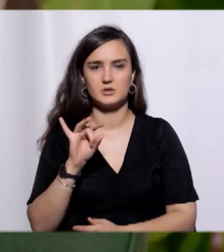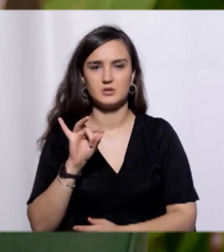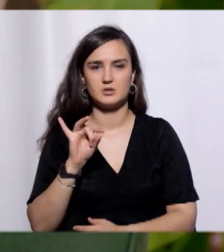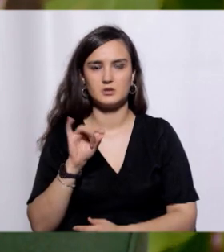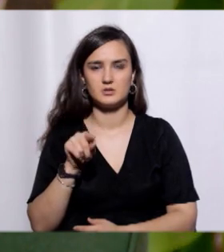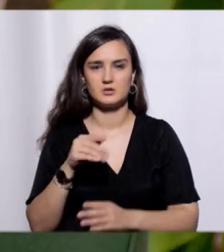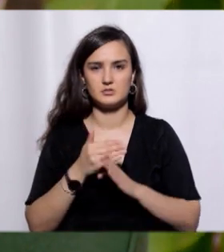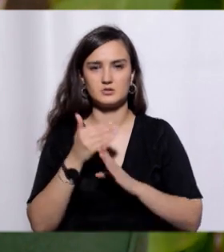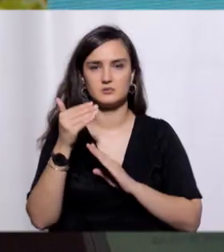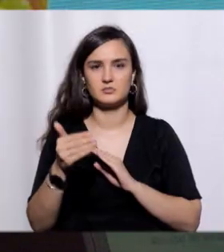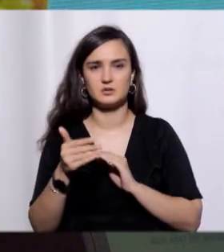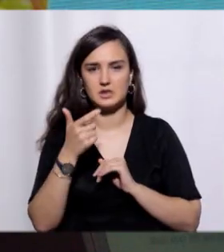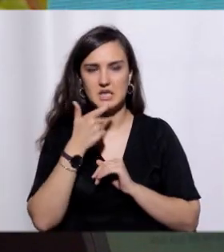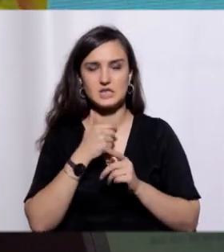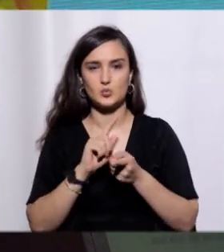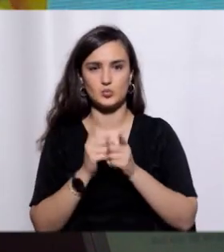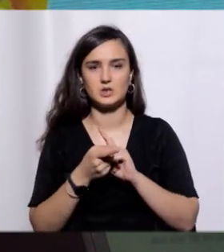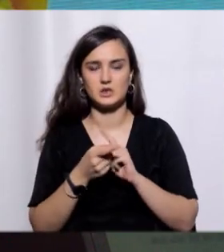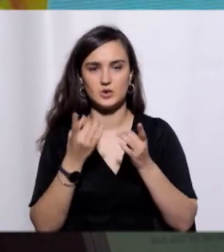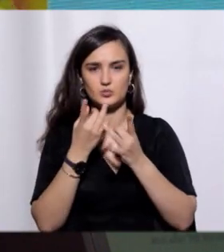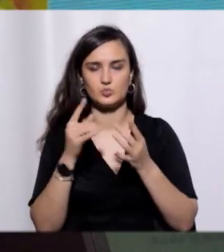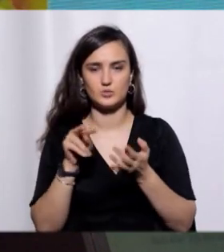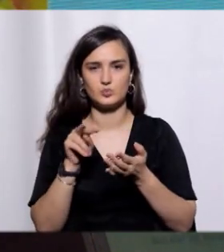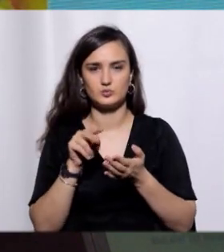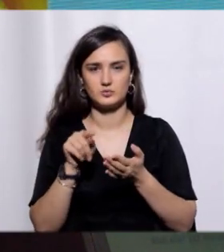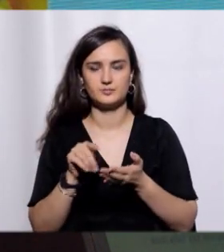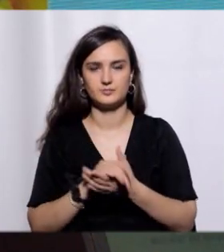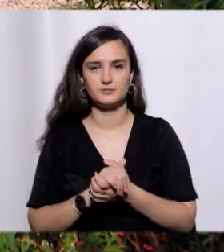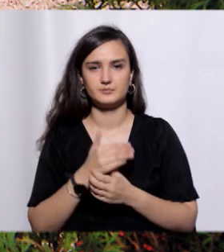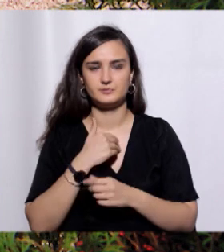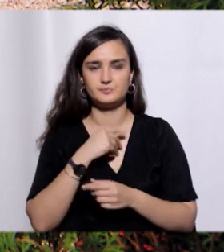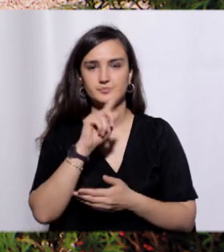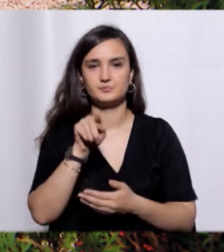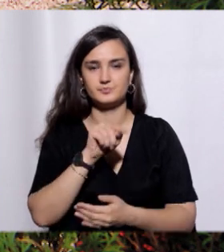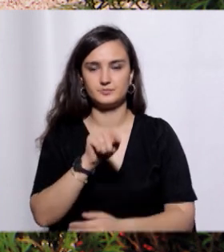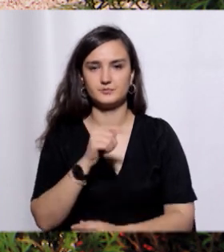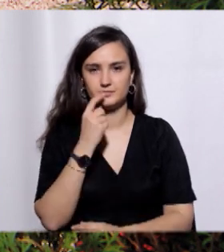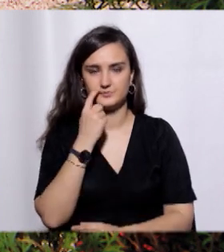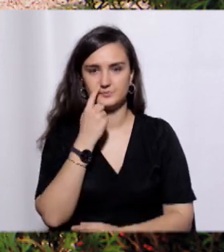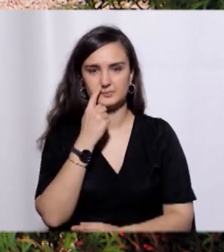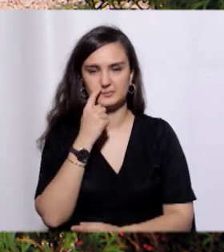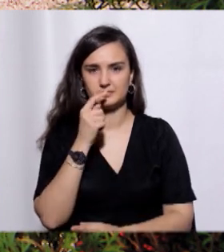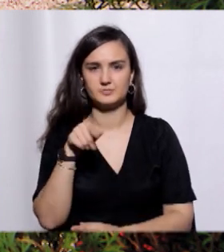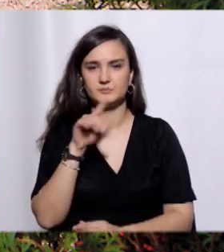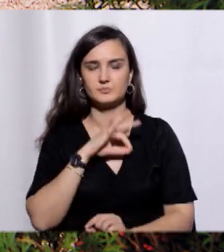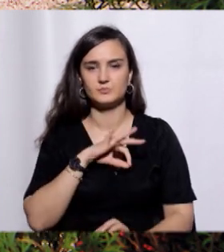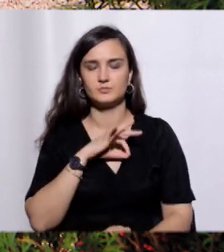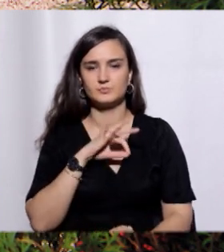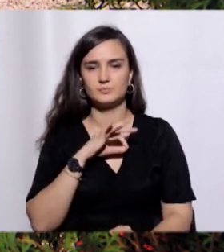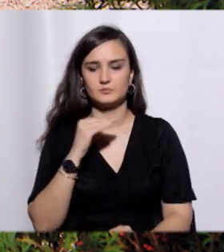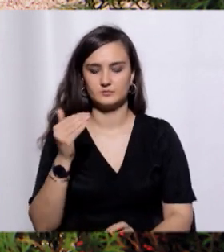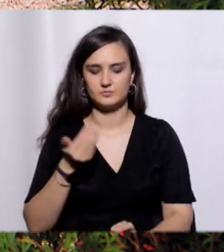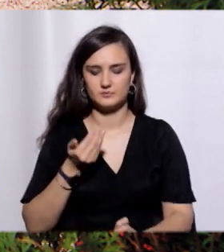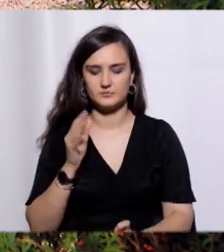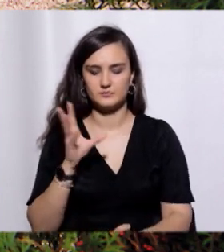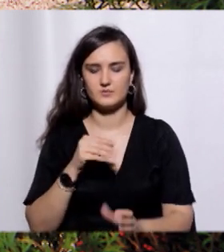later would become a literary classic. That leads to a good question I'd like to ask the audience. So she used events from her